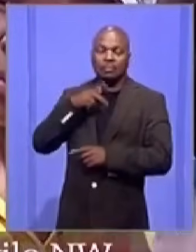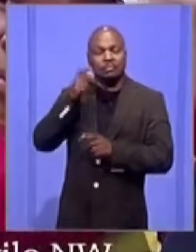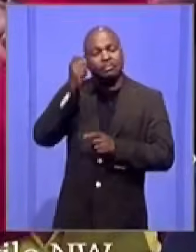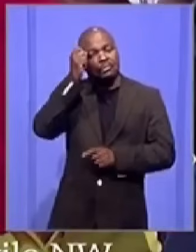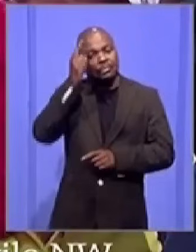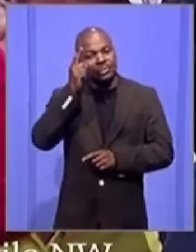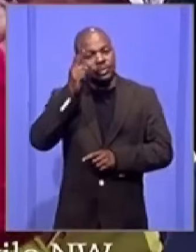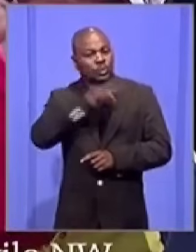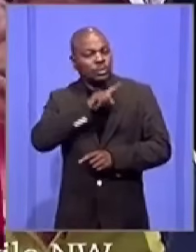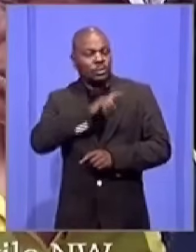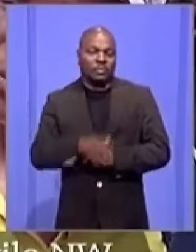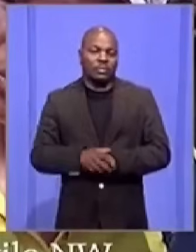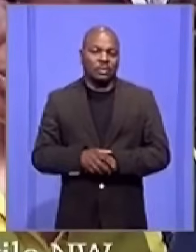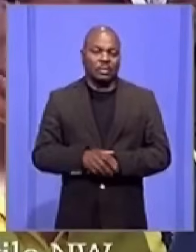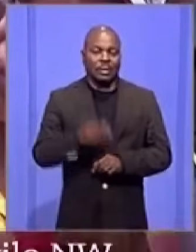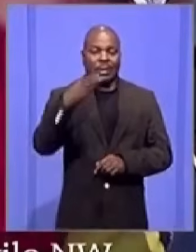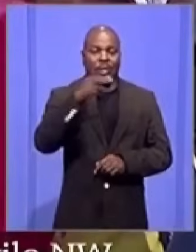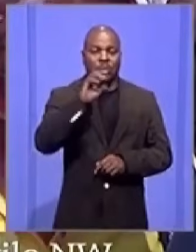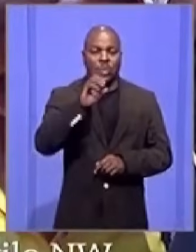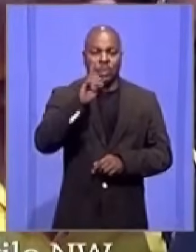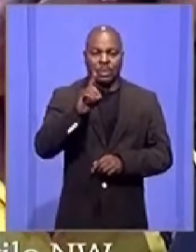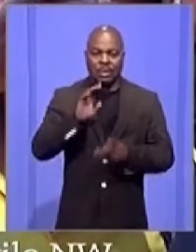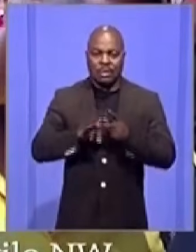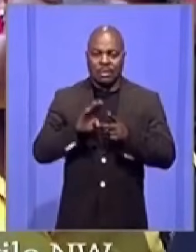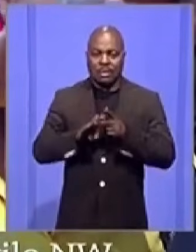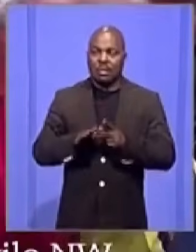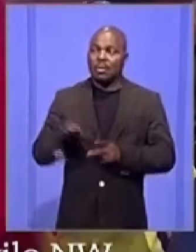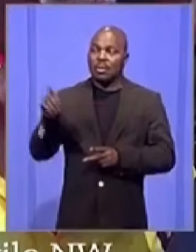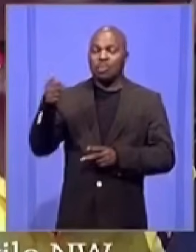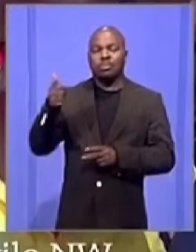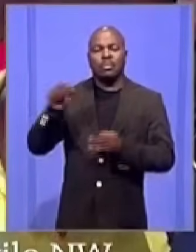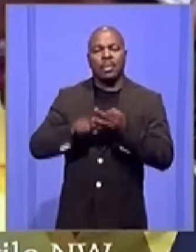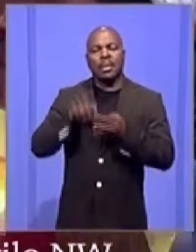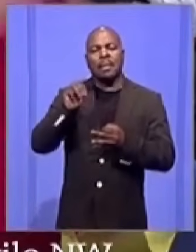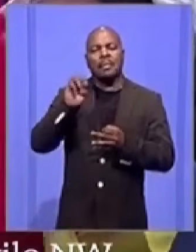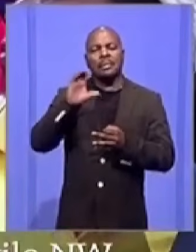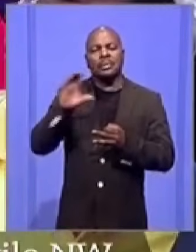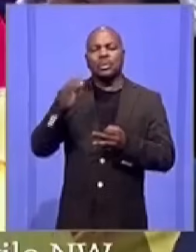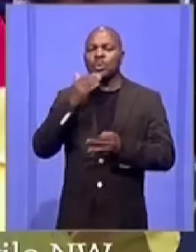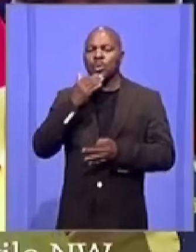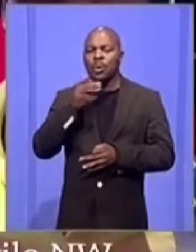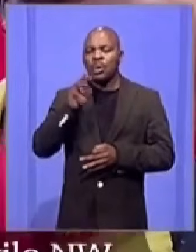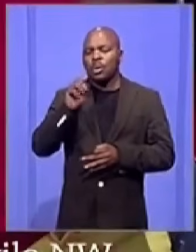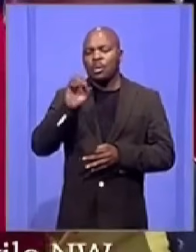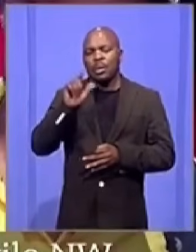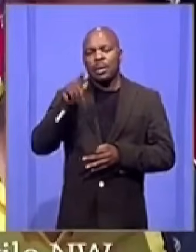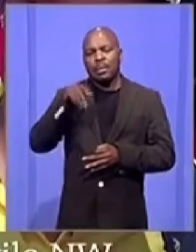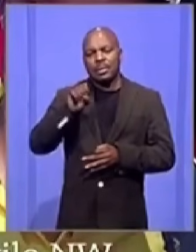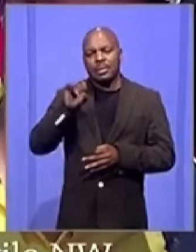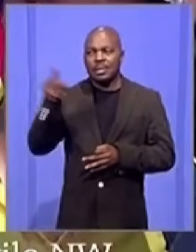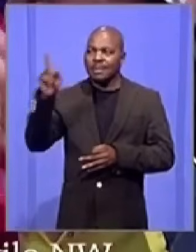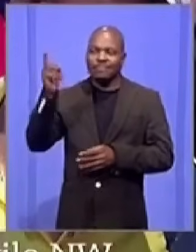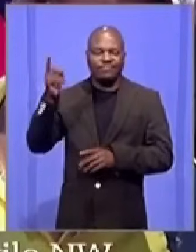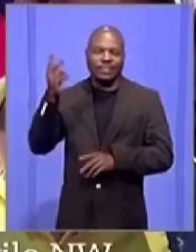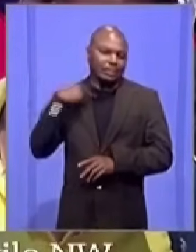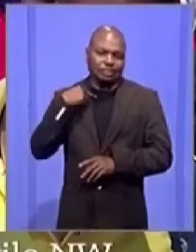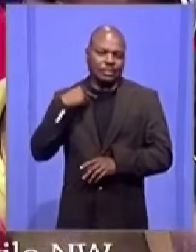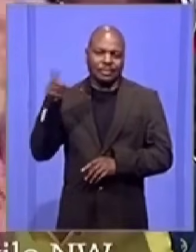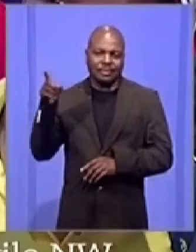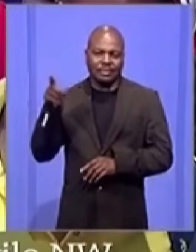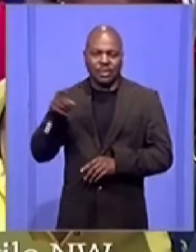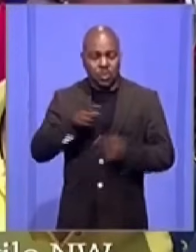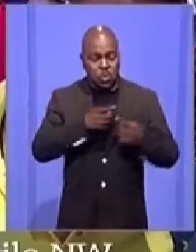gore HOD e bo ntate Moskhantsi le MEC e bo ntate Molapisi ba re feitse rona